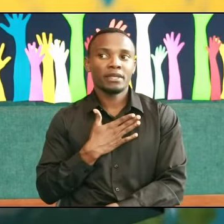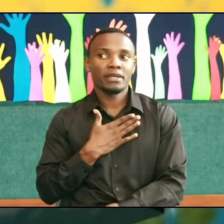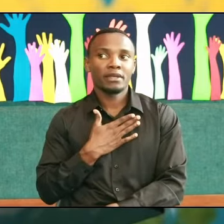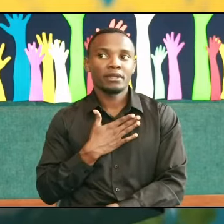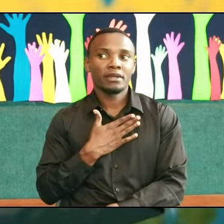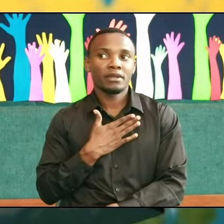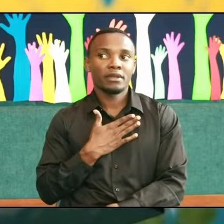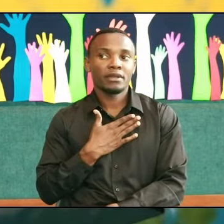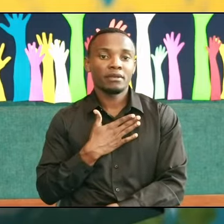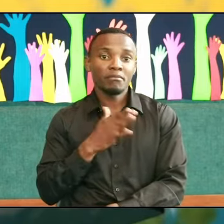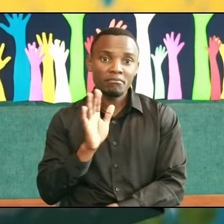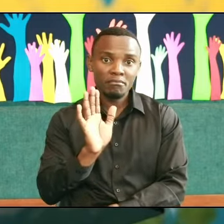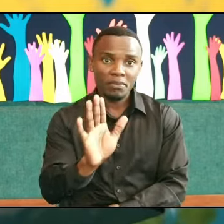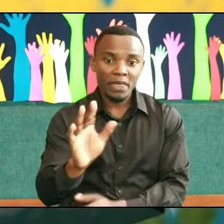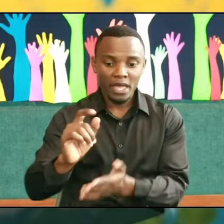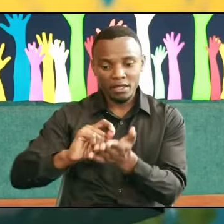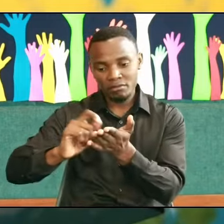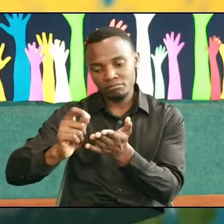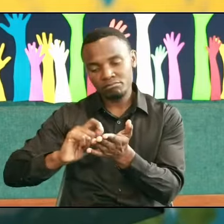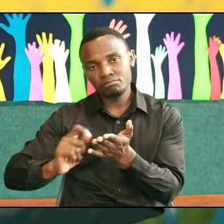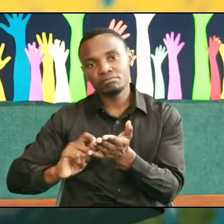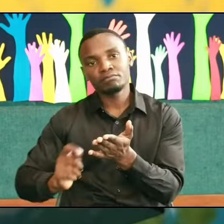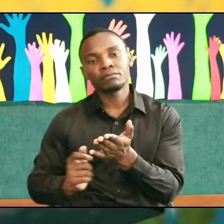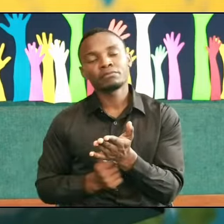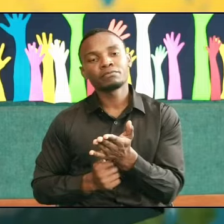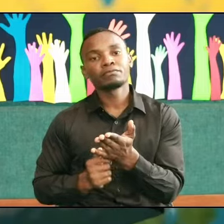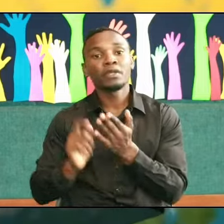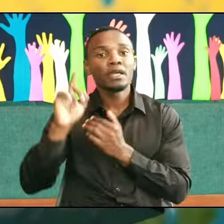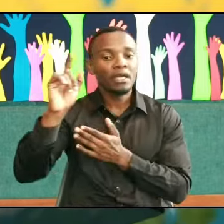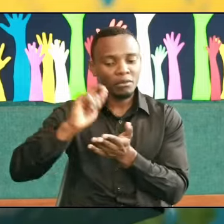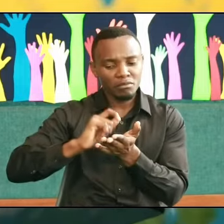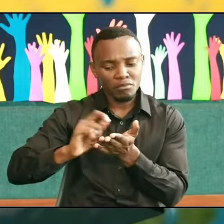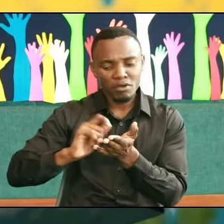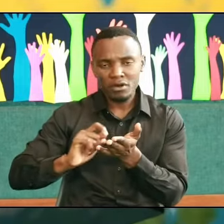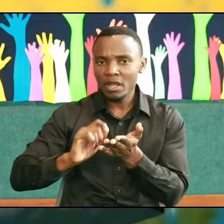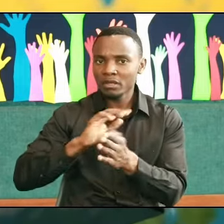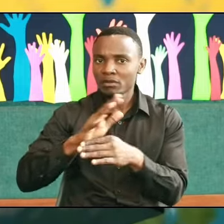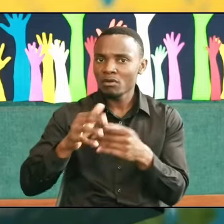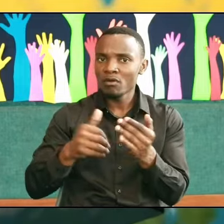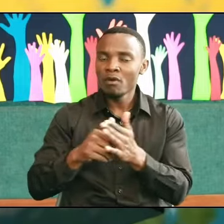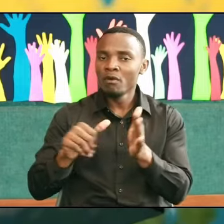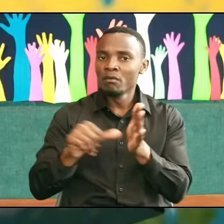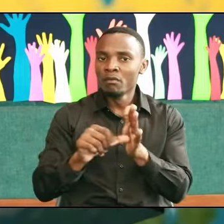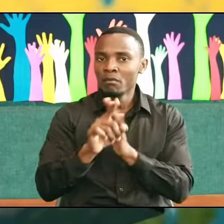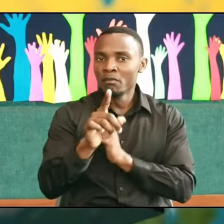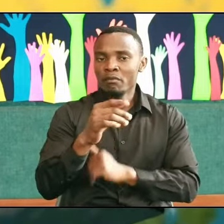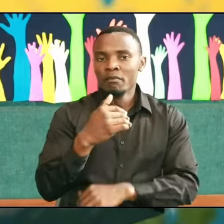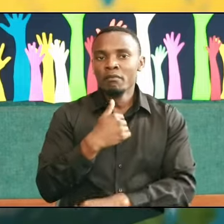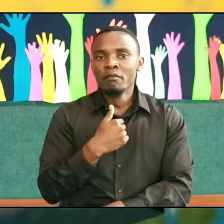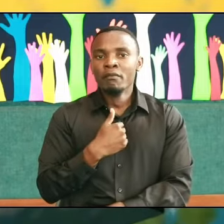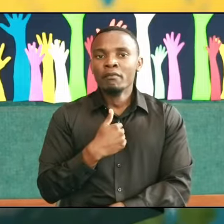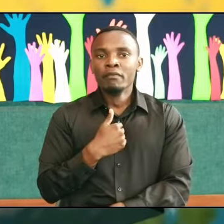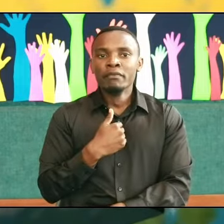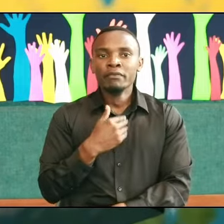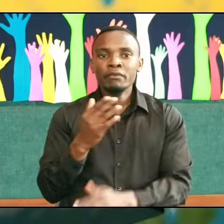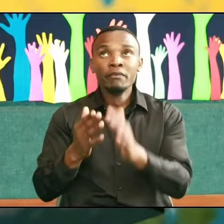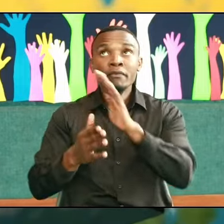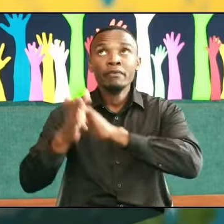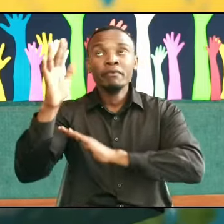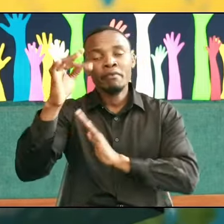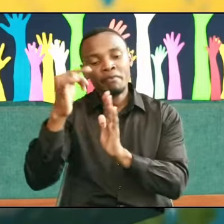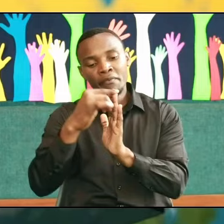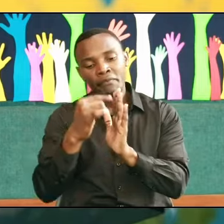in your book? He writes the amount of tears you have cried. No matter the liters, God has listed